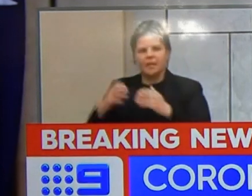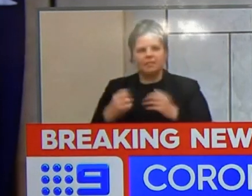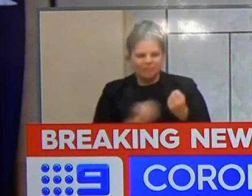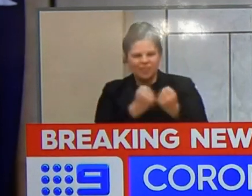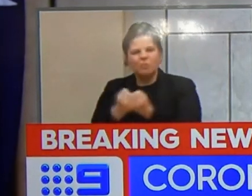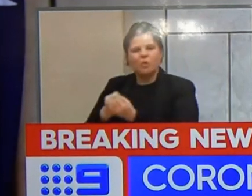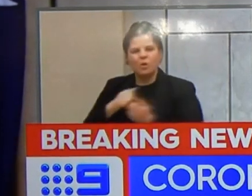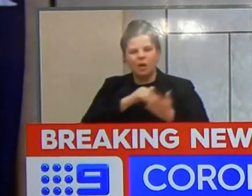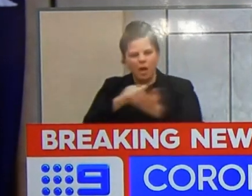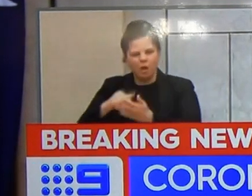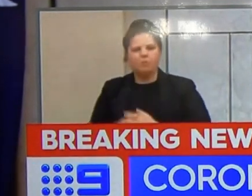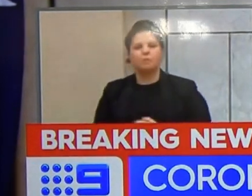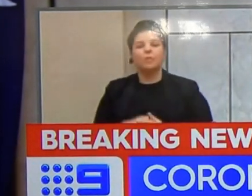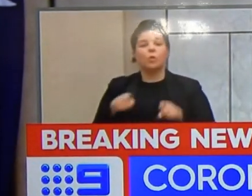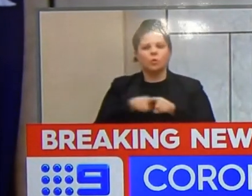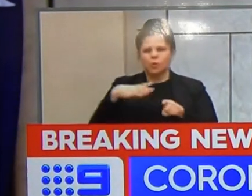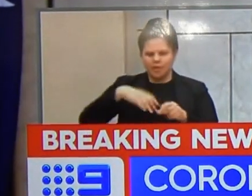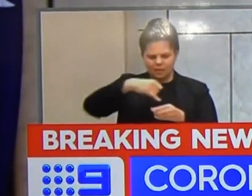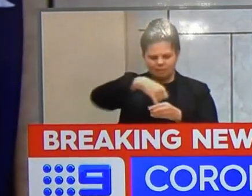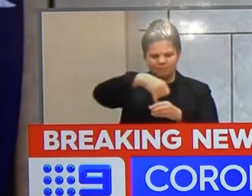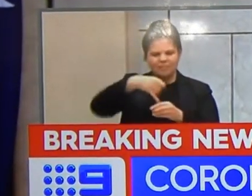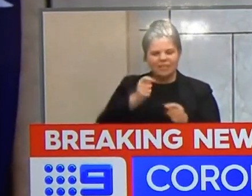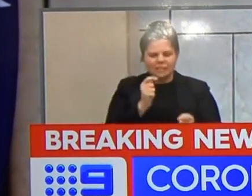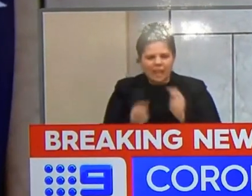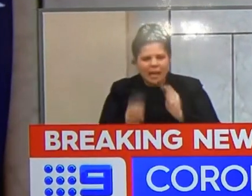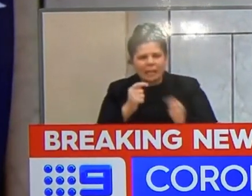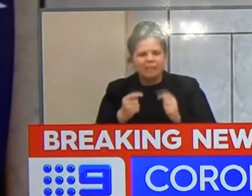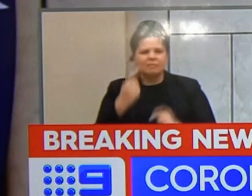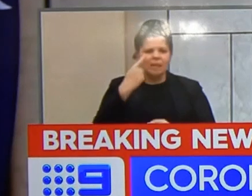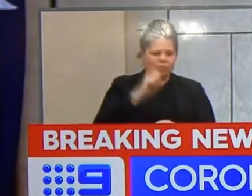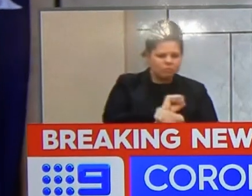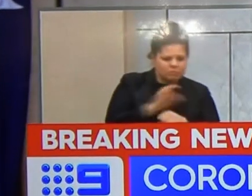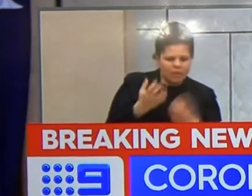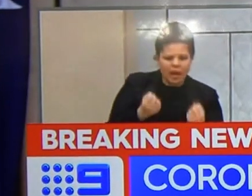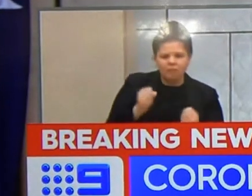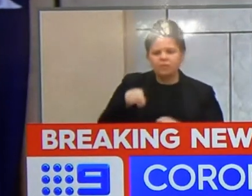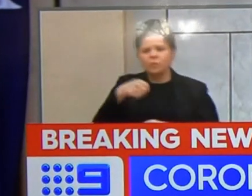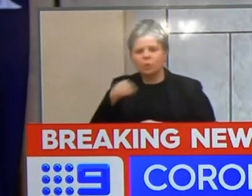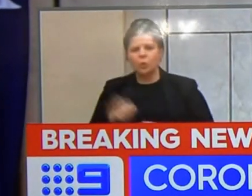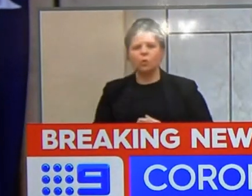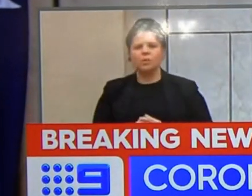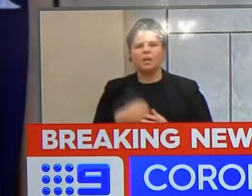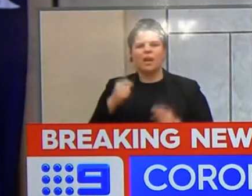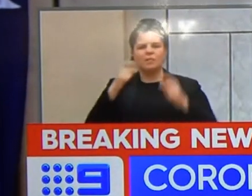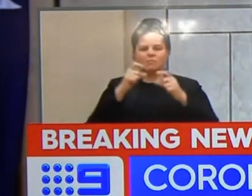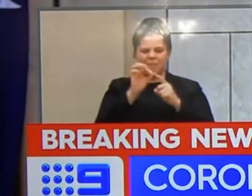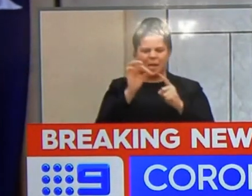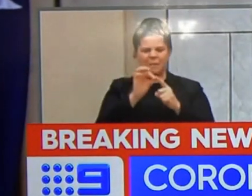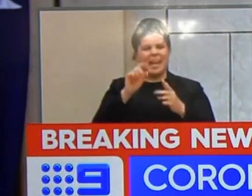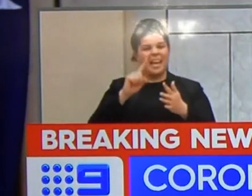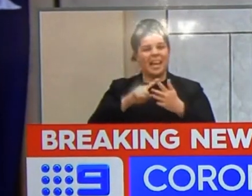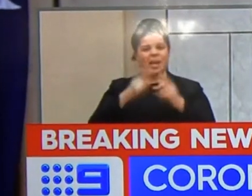we can get access to the medical tests, to the PPE equipment, the personal protection equipment, and all of